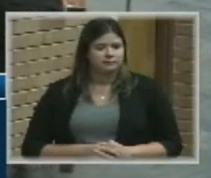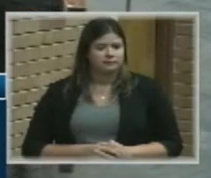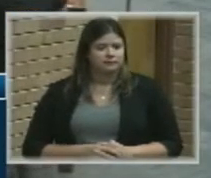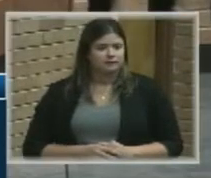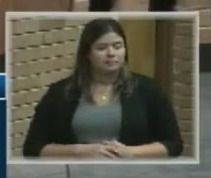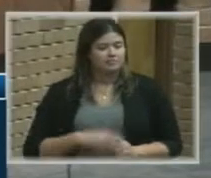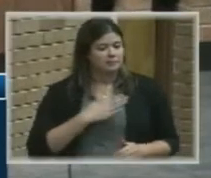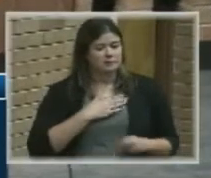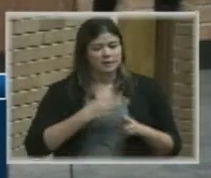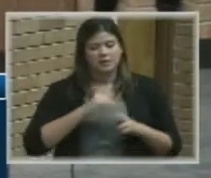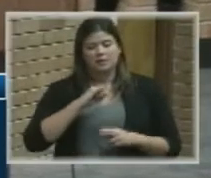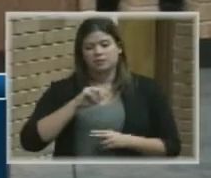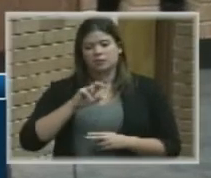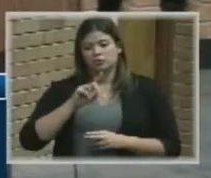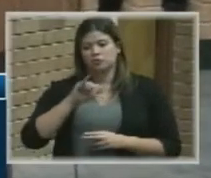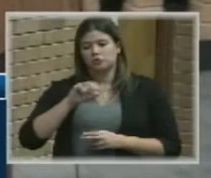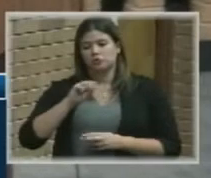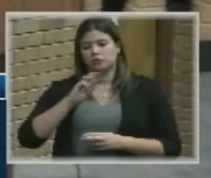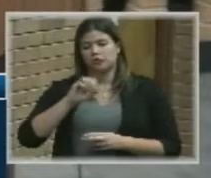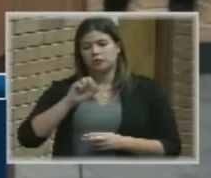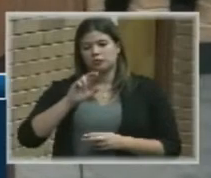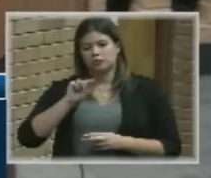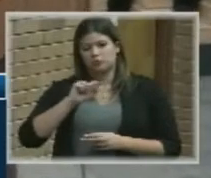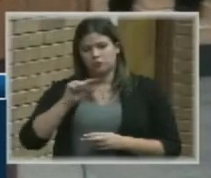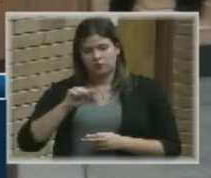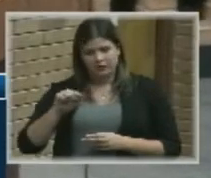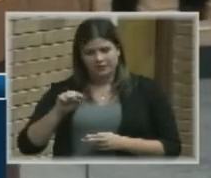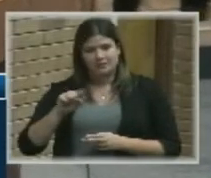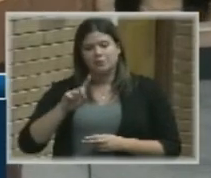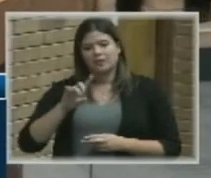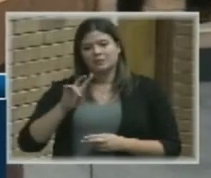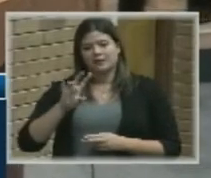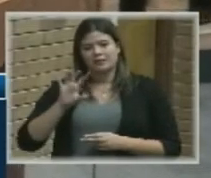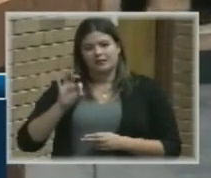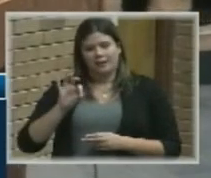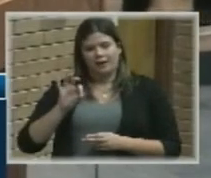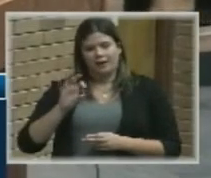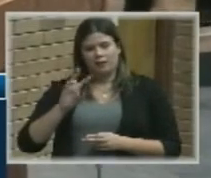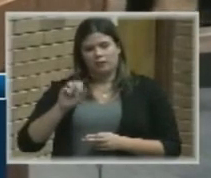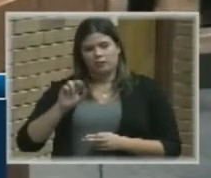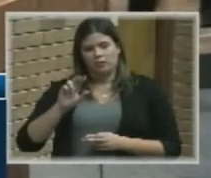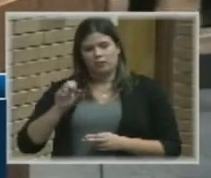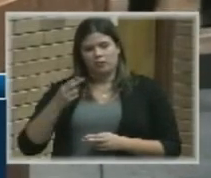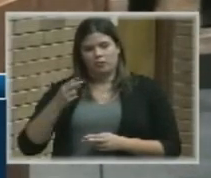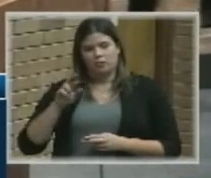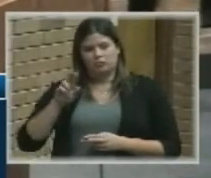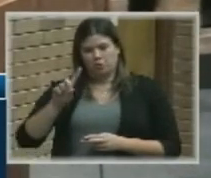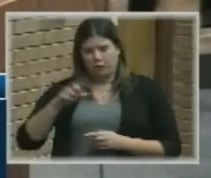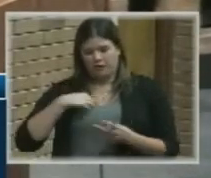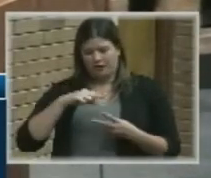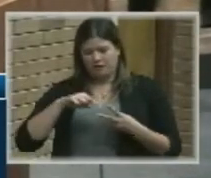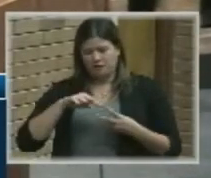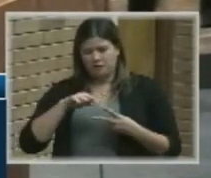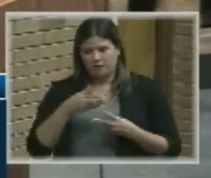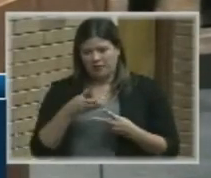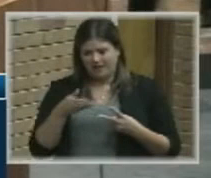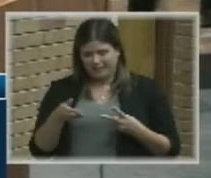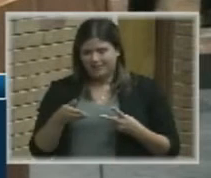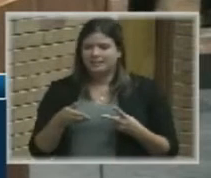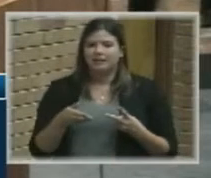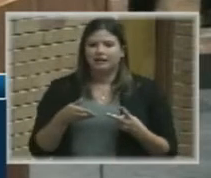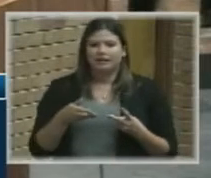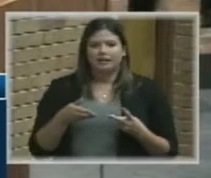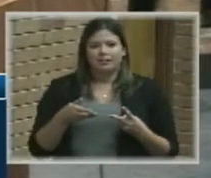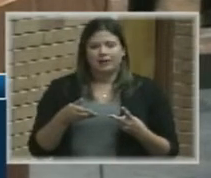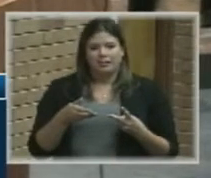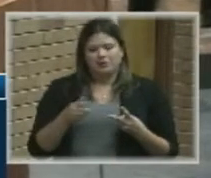Judy Schwartz, 179 Ashbourne Road. I have two things to announce tonight in chronological order, not